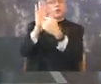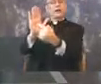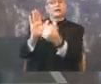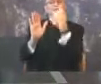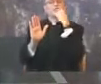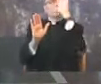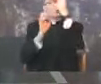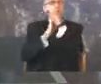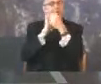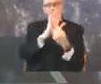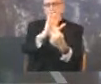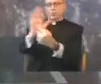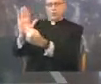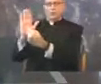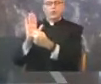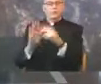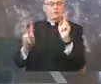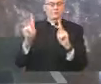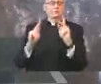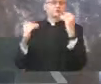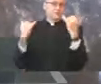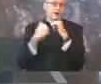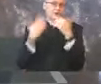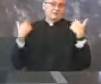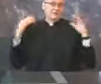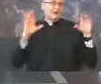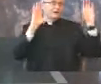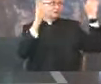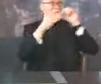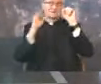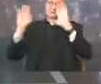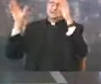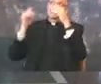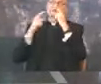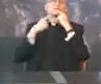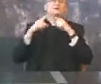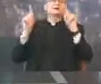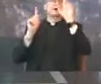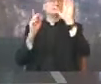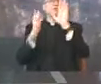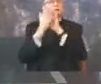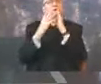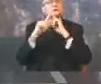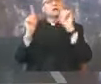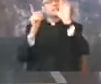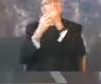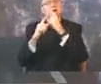And so, Lord, with all the angels and saints, we too give you thanks as in exaltation we acclaim.